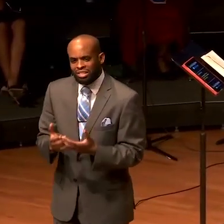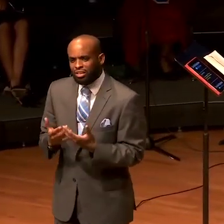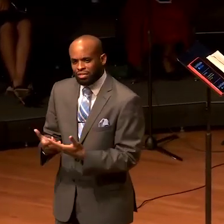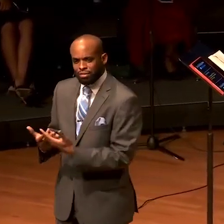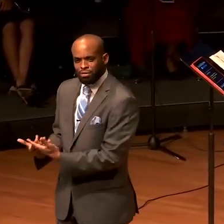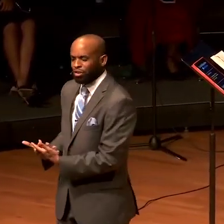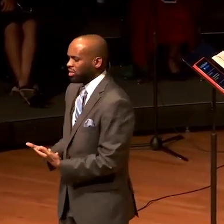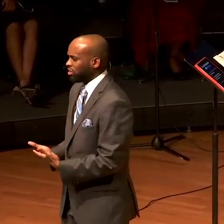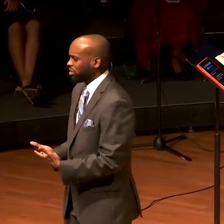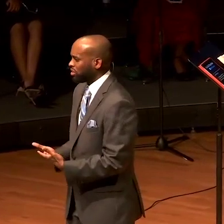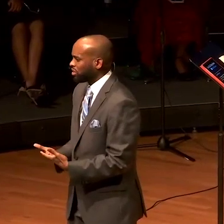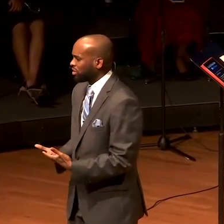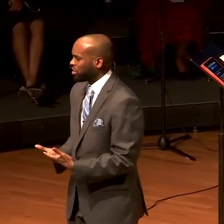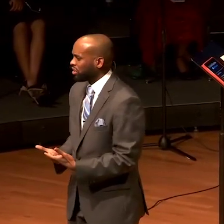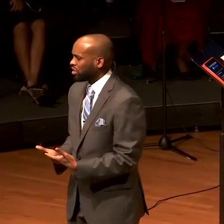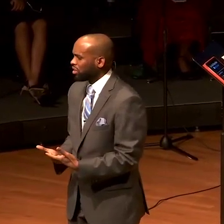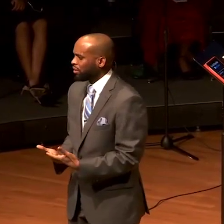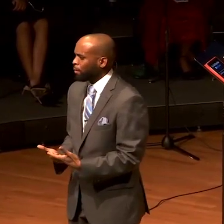to see if they've fallen?